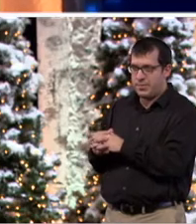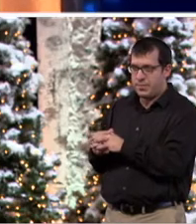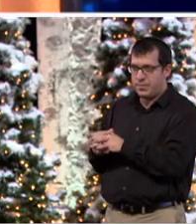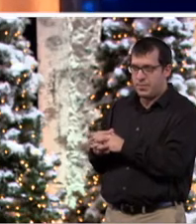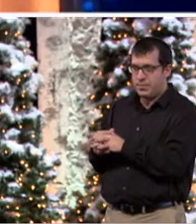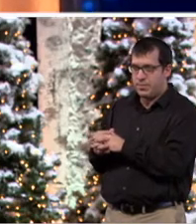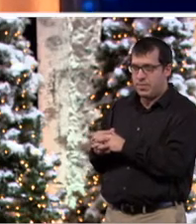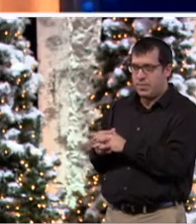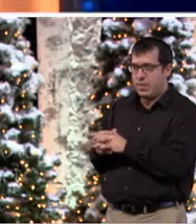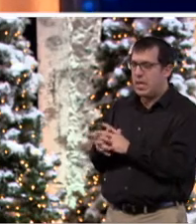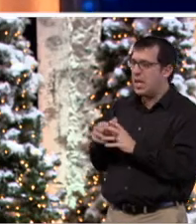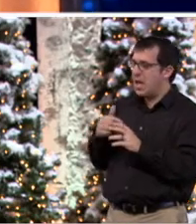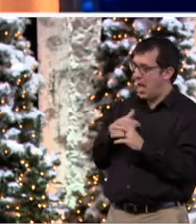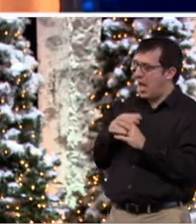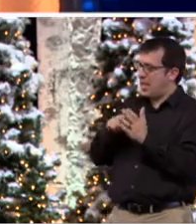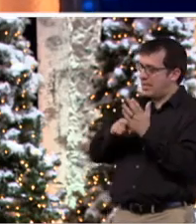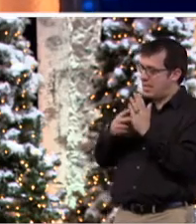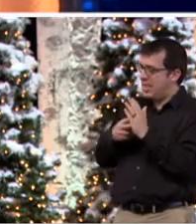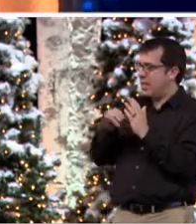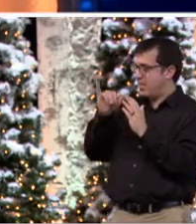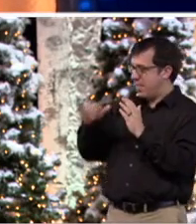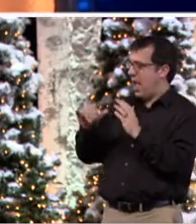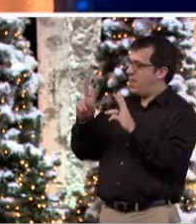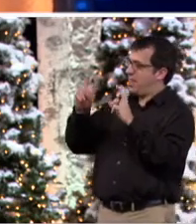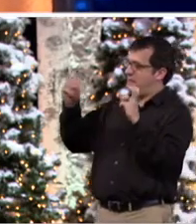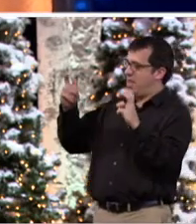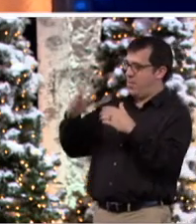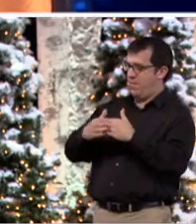I intend for that to be the theme of the rest of my life.